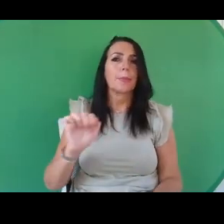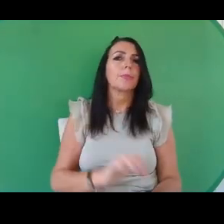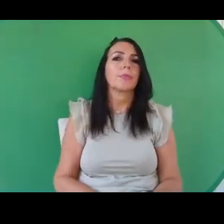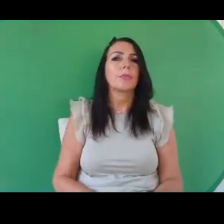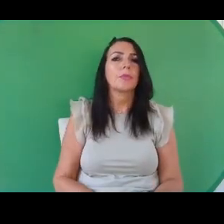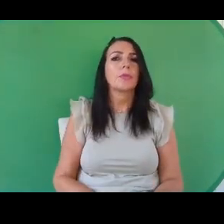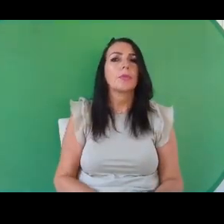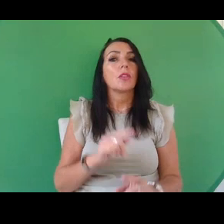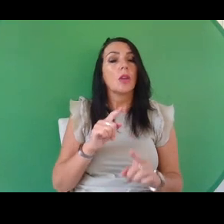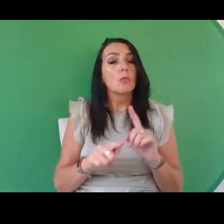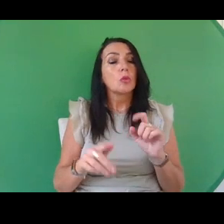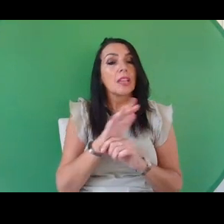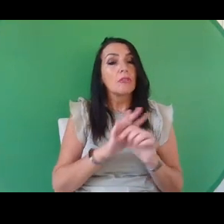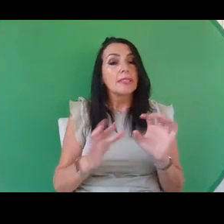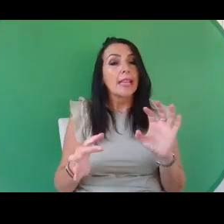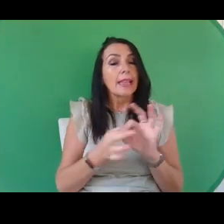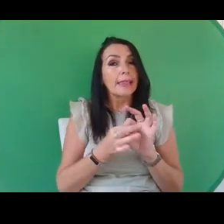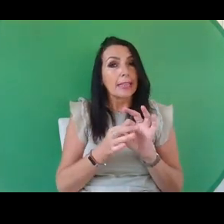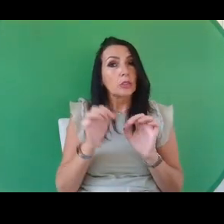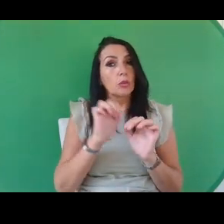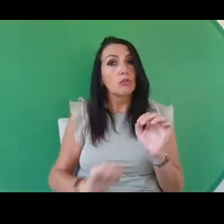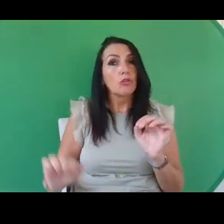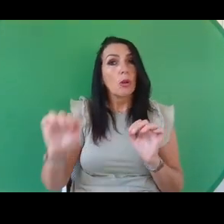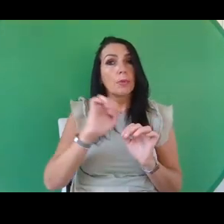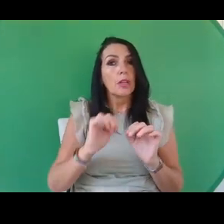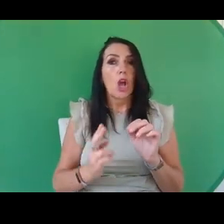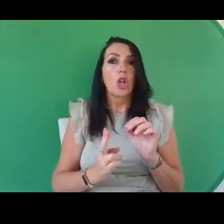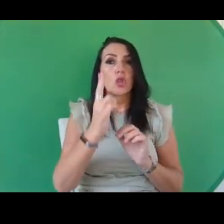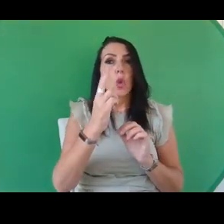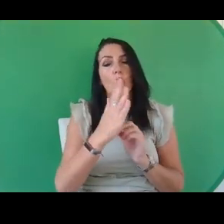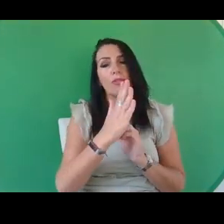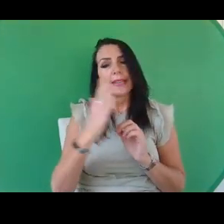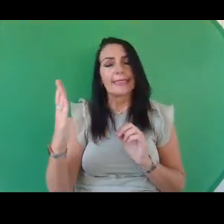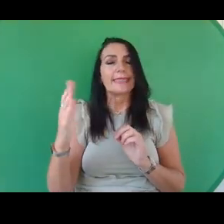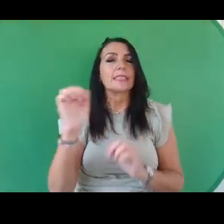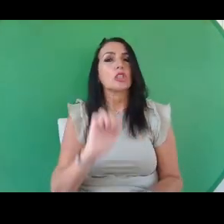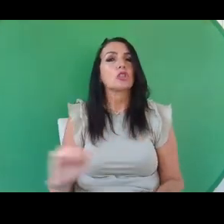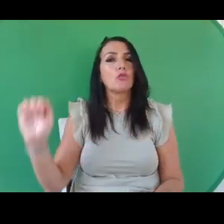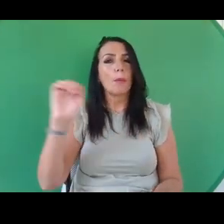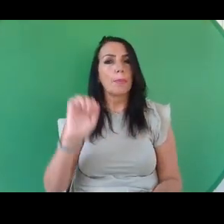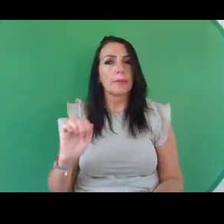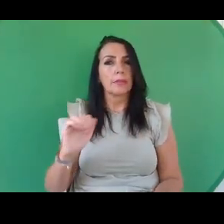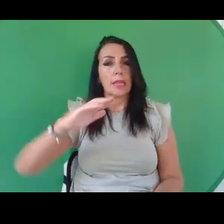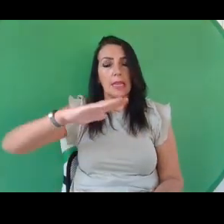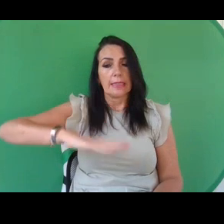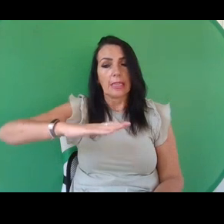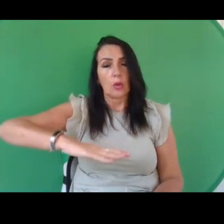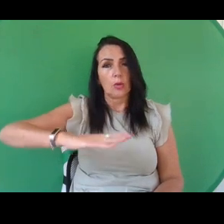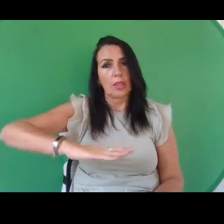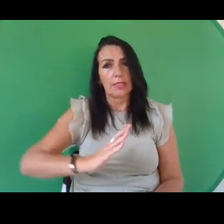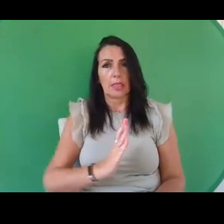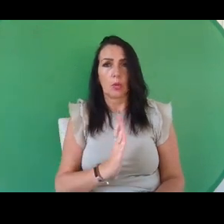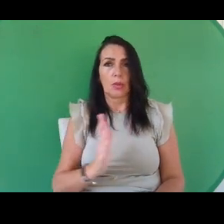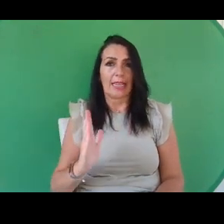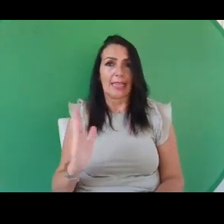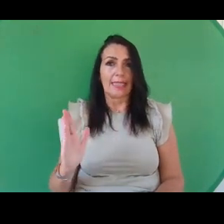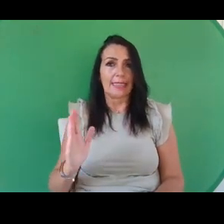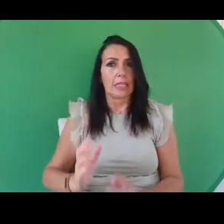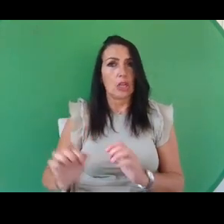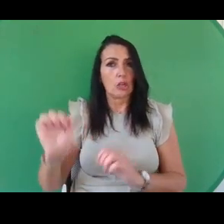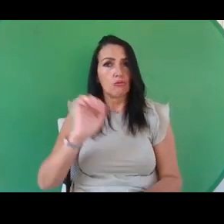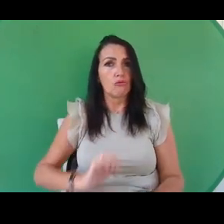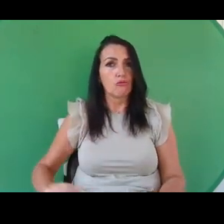in flood frequencies are Northern and Northeastern Europe, while Southern and Southeastern Europe show significant increases in